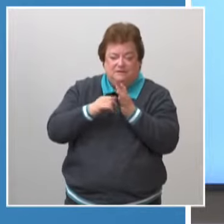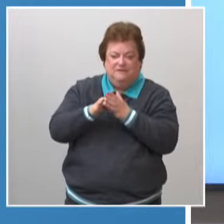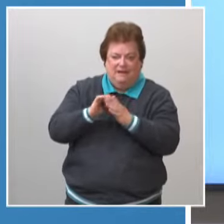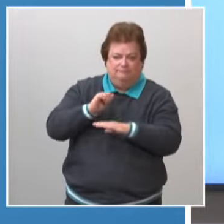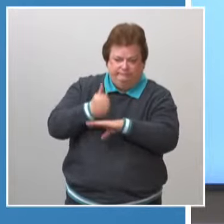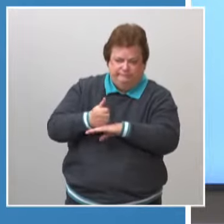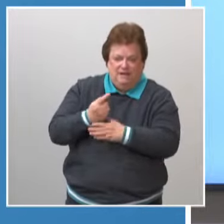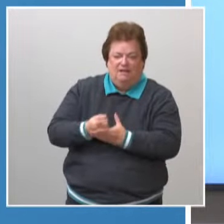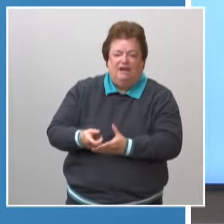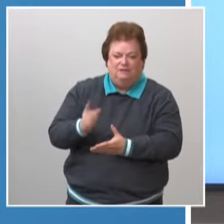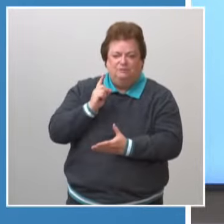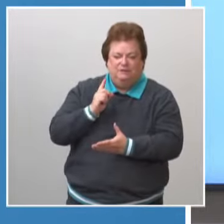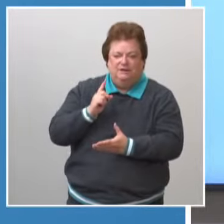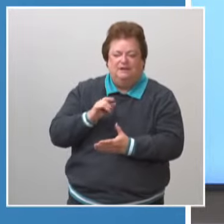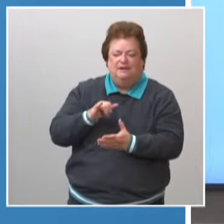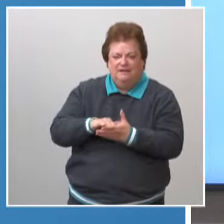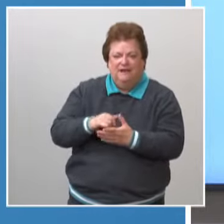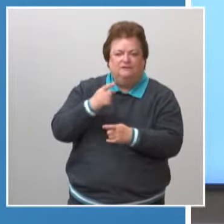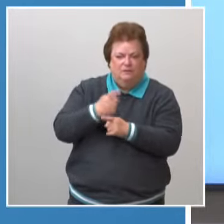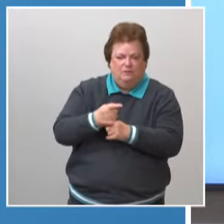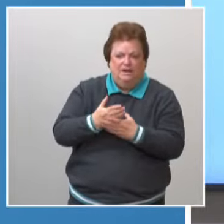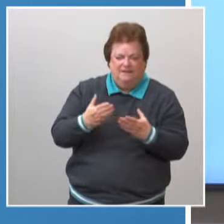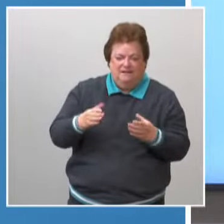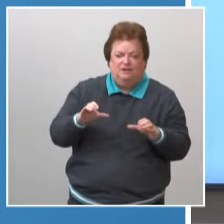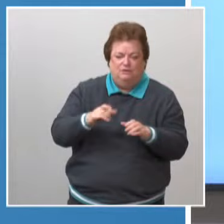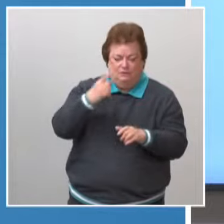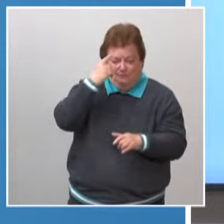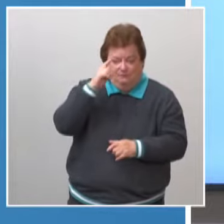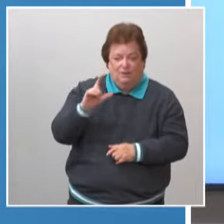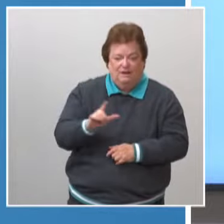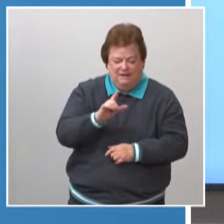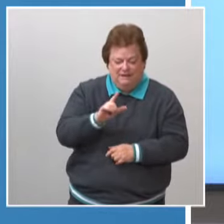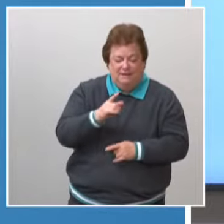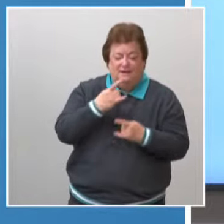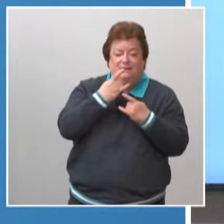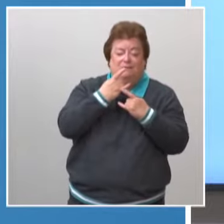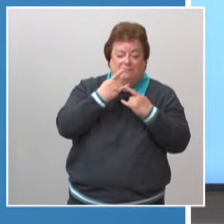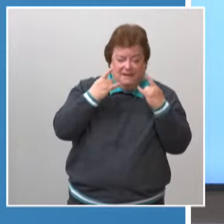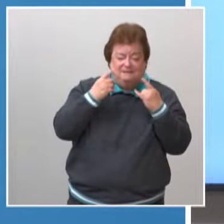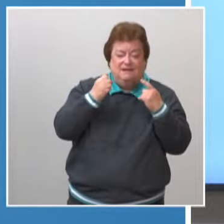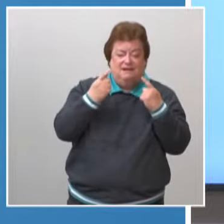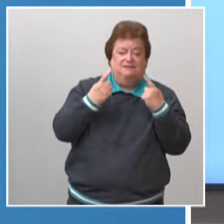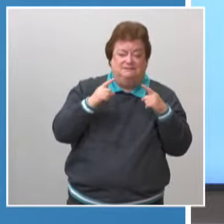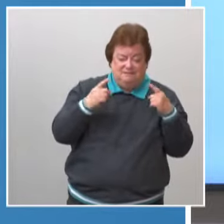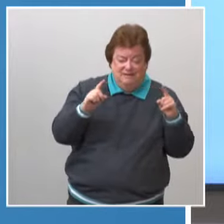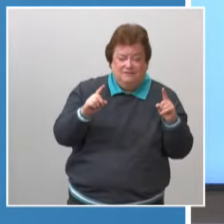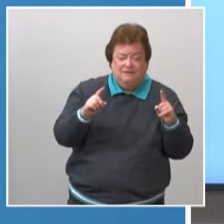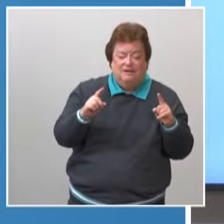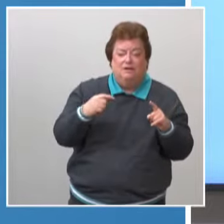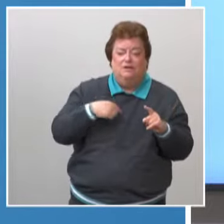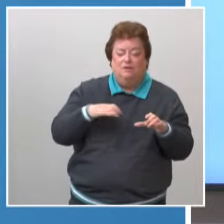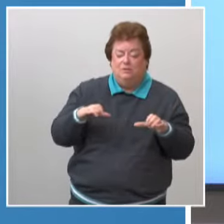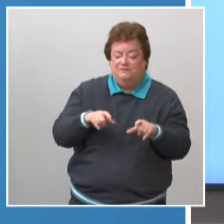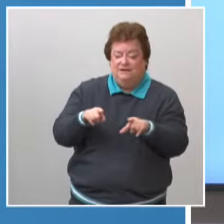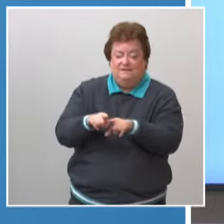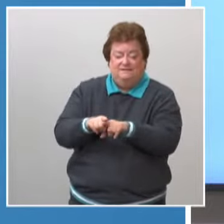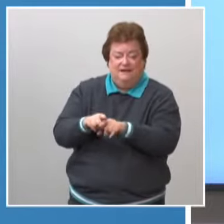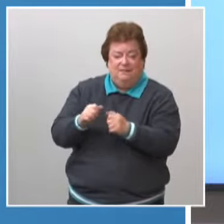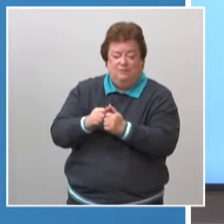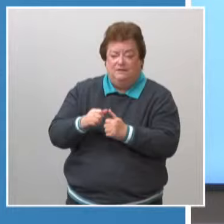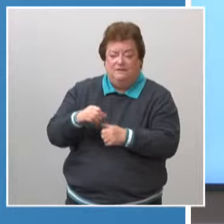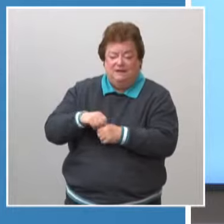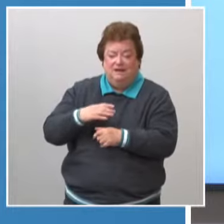week. This is the right thing to do for Lincoln. Masking works, we know that. We've done very similar things at our hospital that Russ is talking